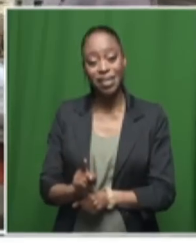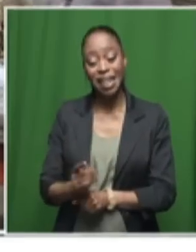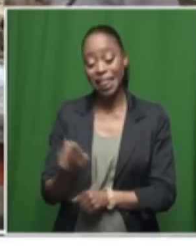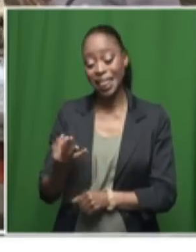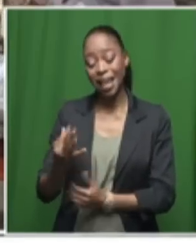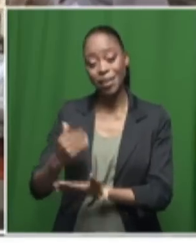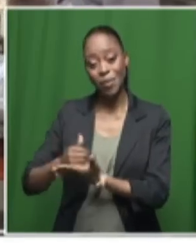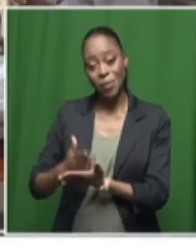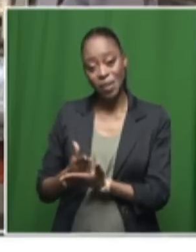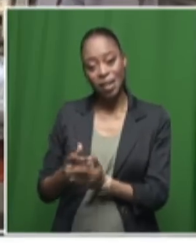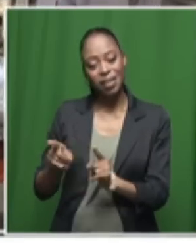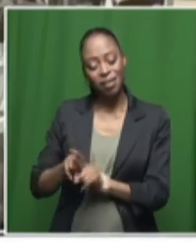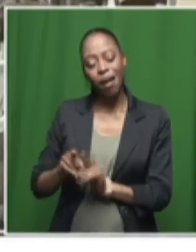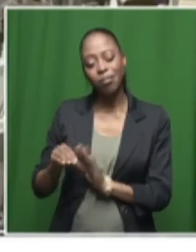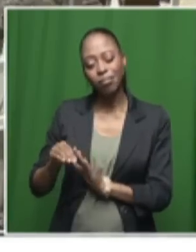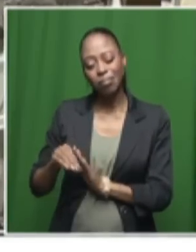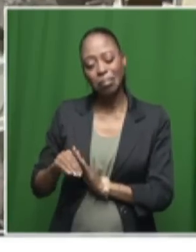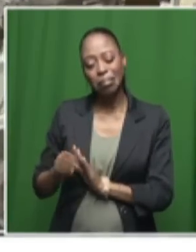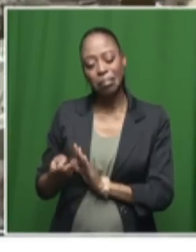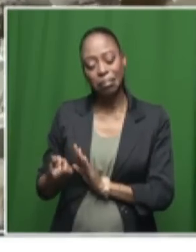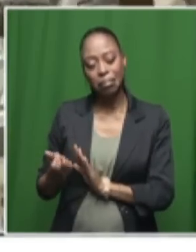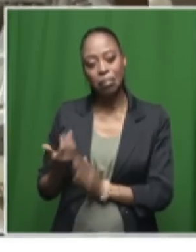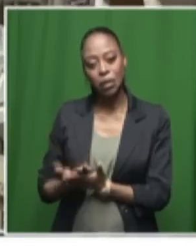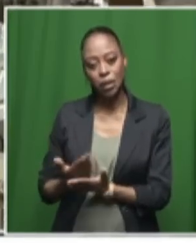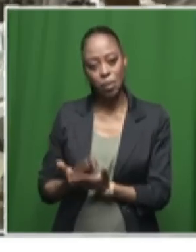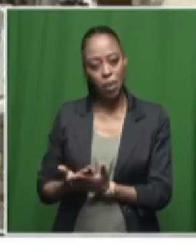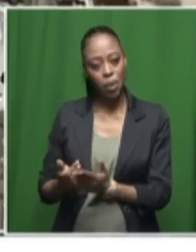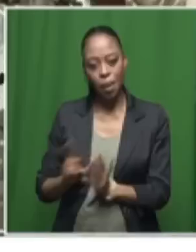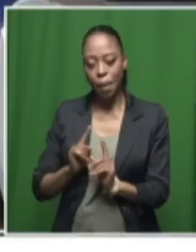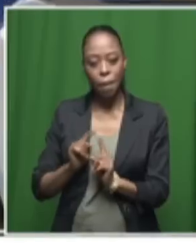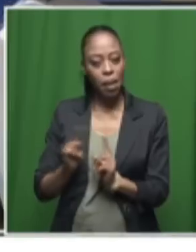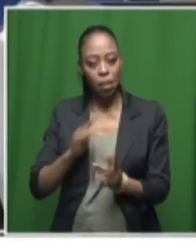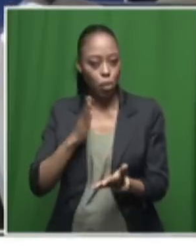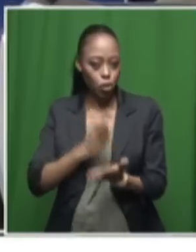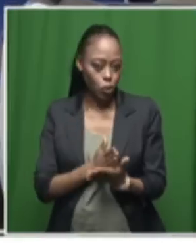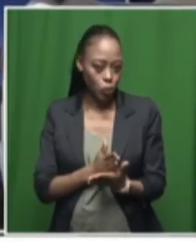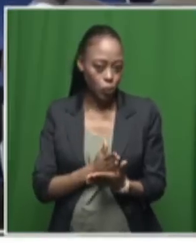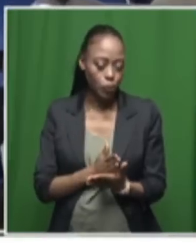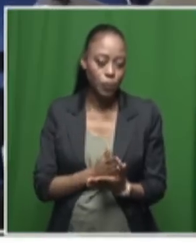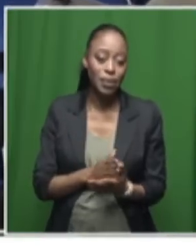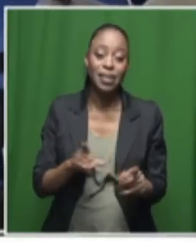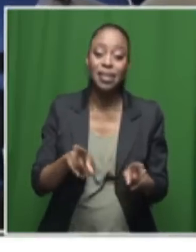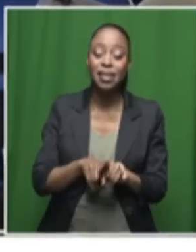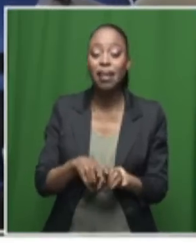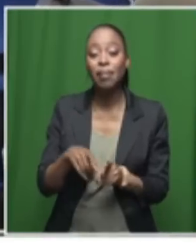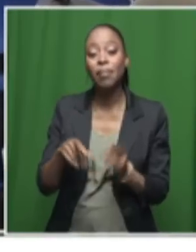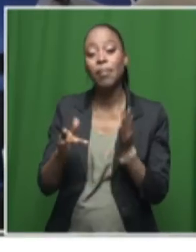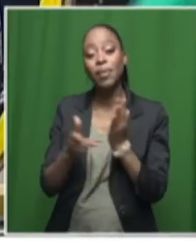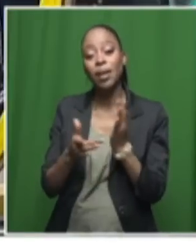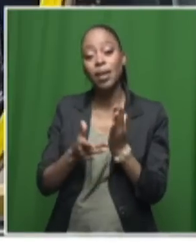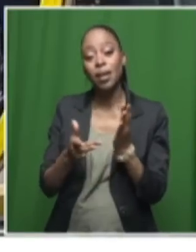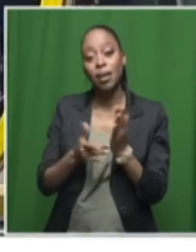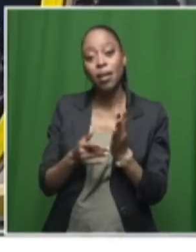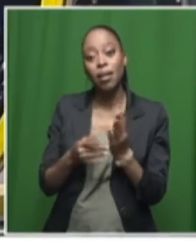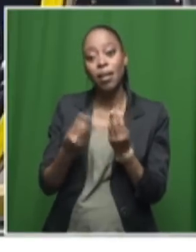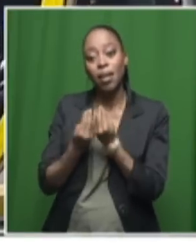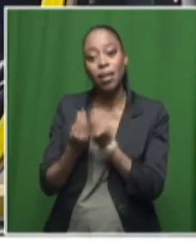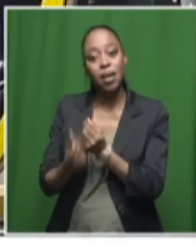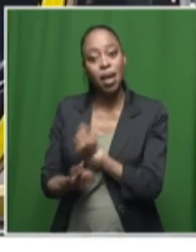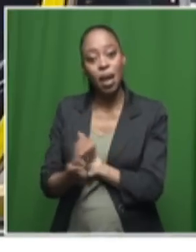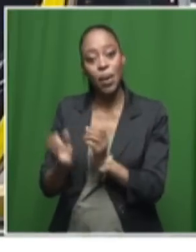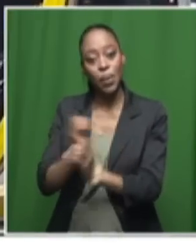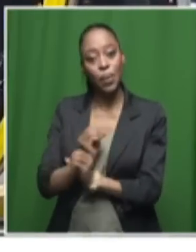third quarter also dipping into a negative, although I don't think so at the moment. So a so-called technical recession is probably not going to happen. But